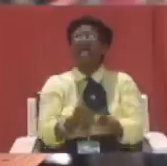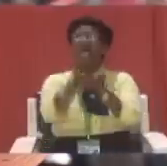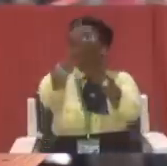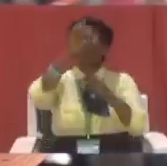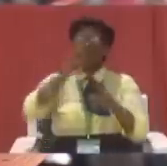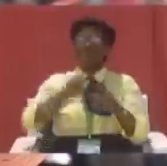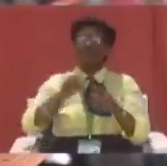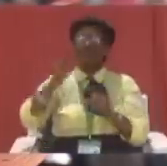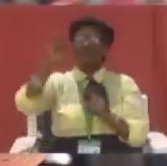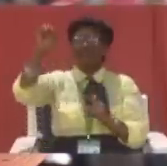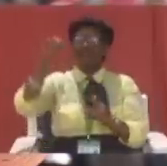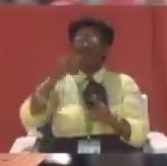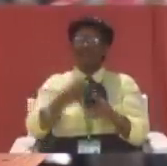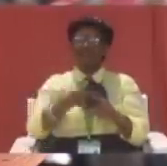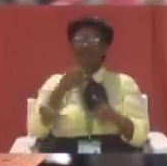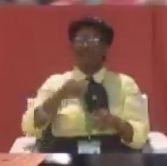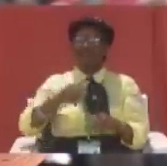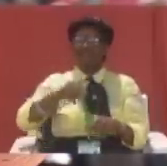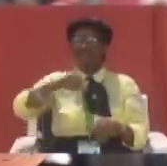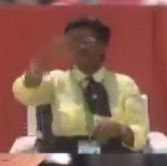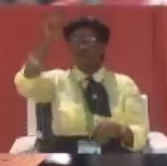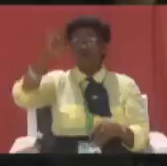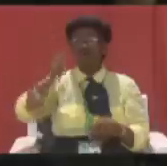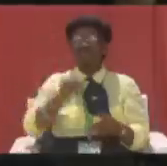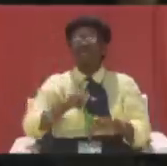From the north, send help to them.